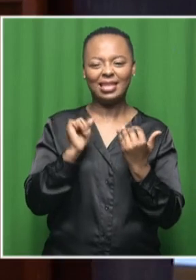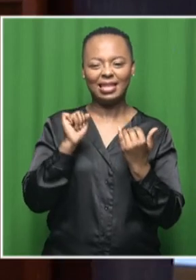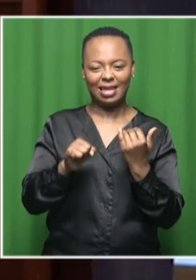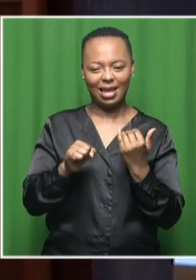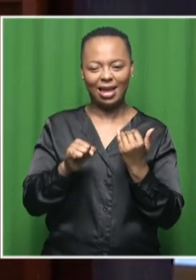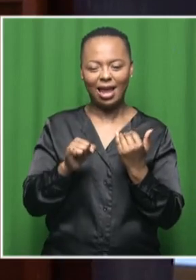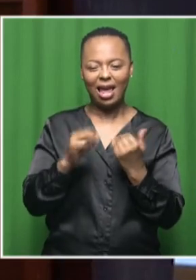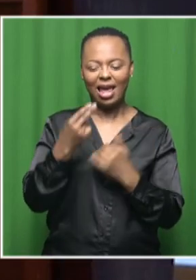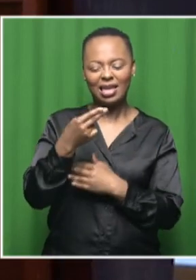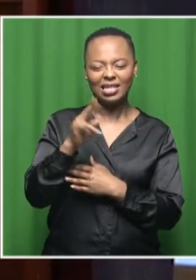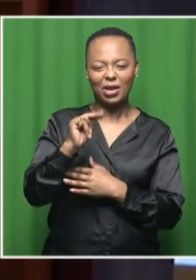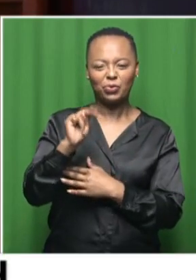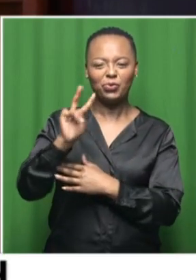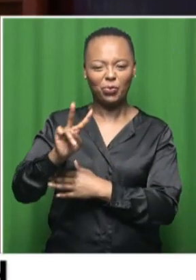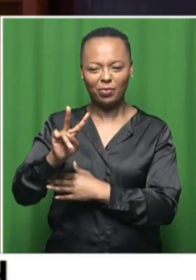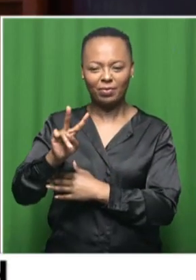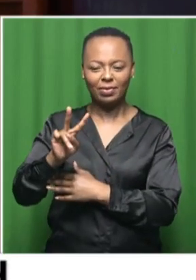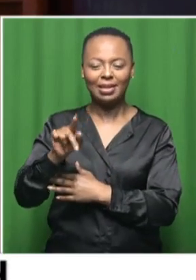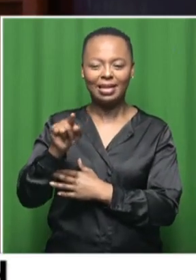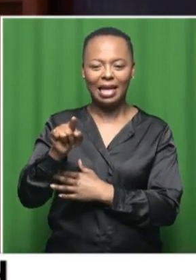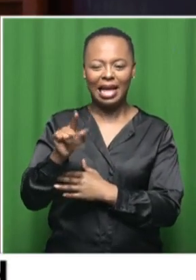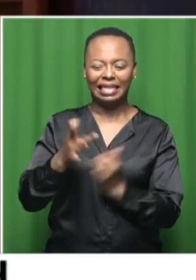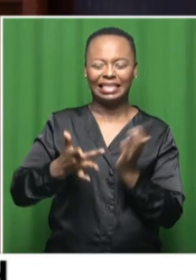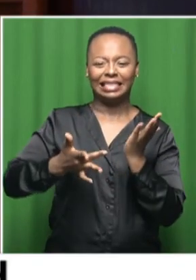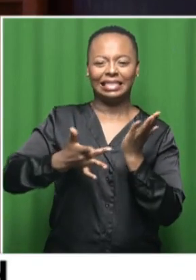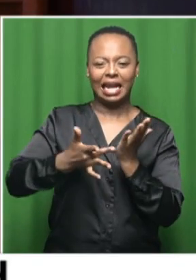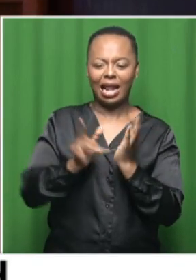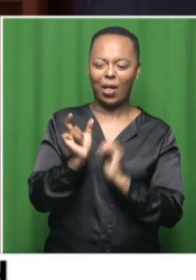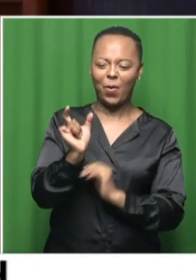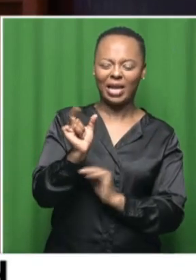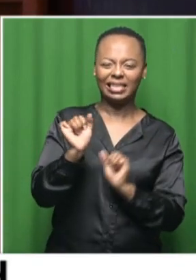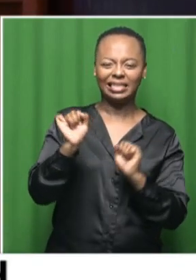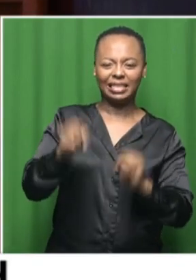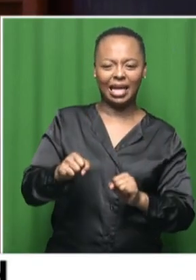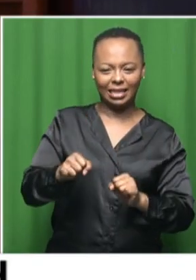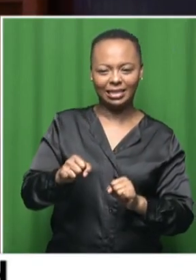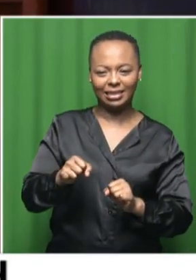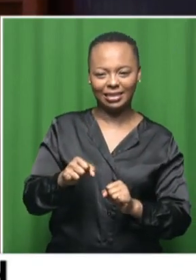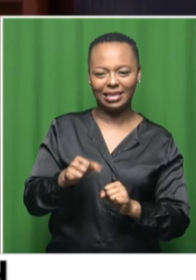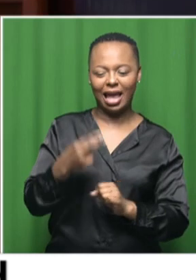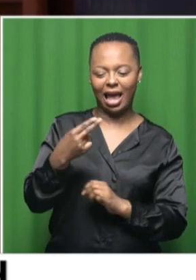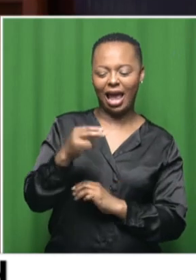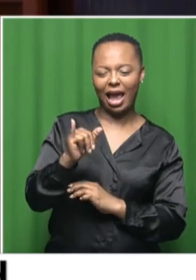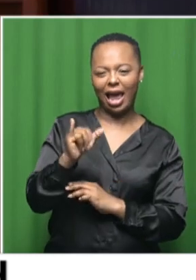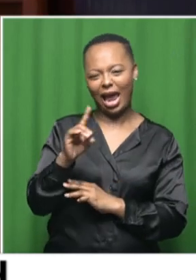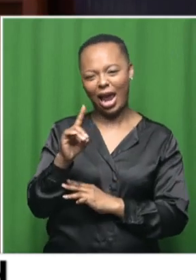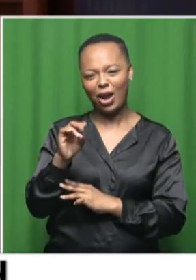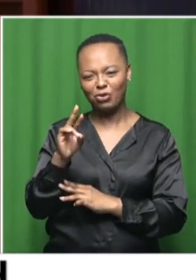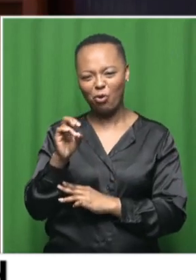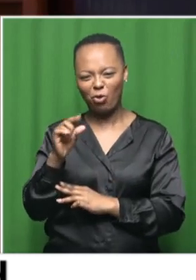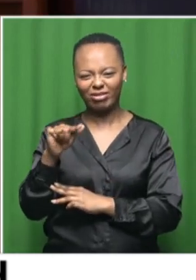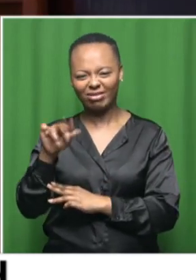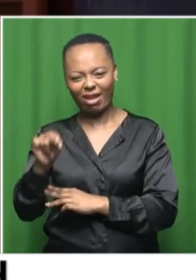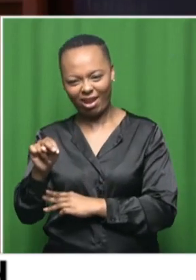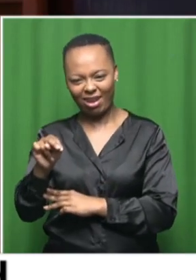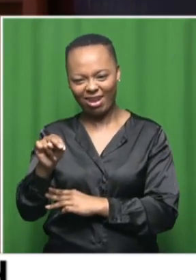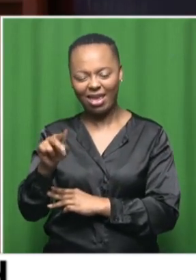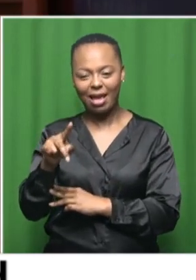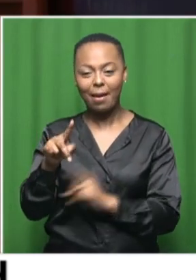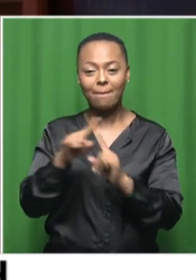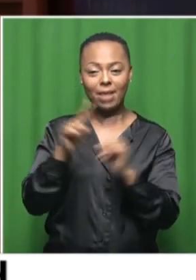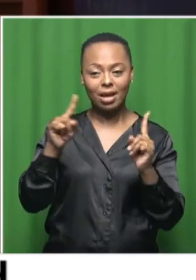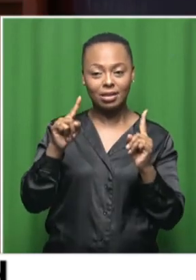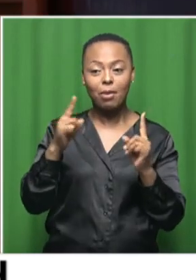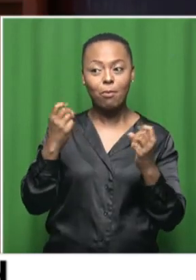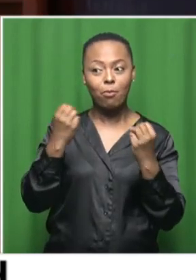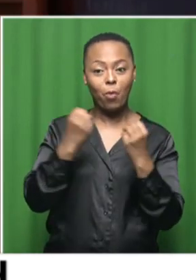very important. It might sound very technical right off the bat, but of course, it's something that most South Africans should pay attention to.